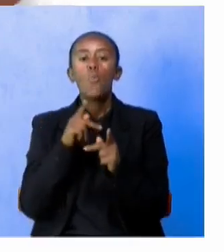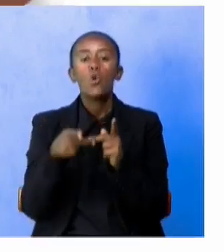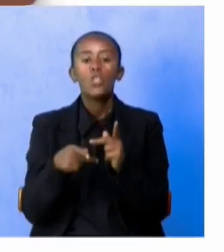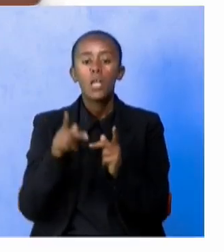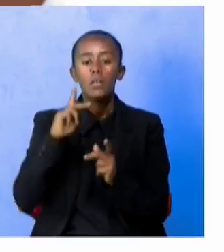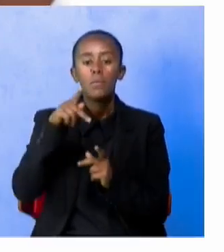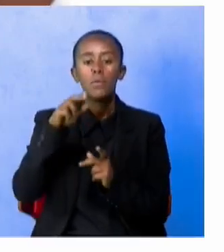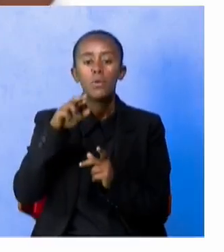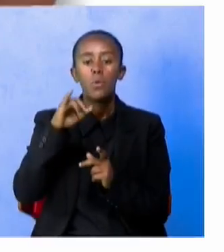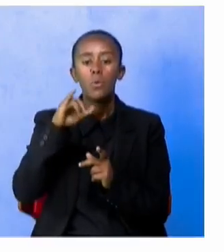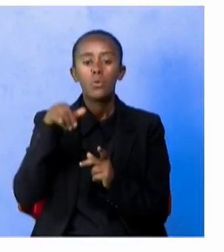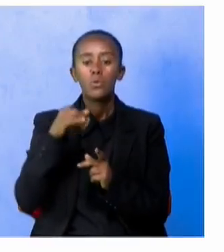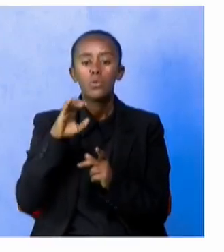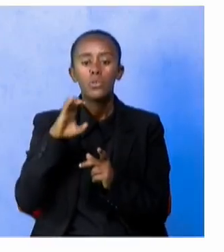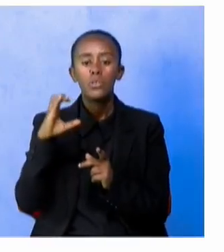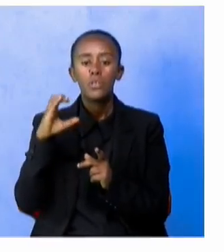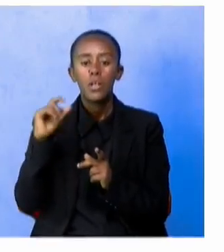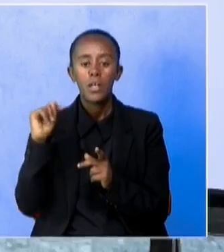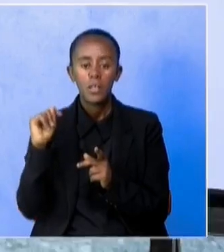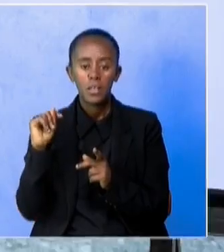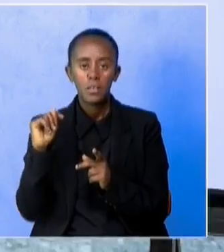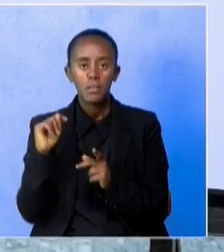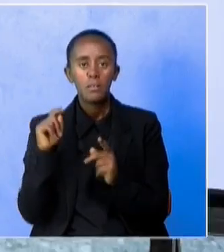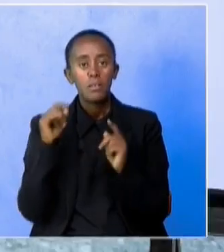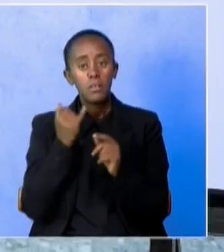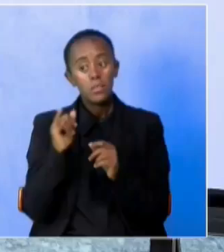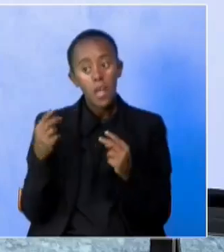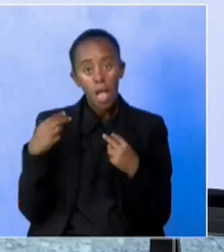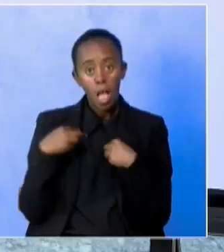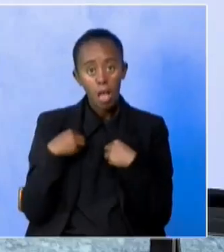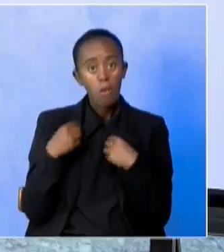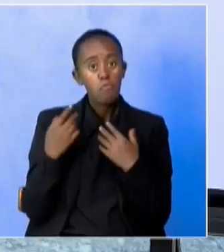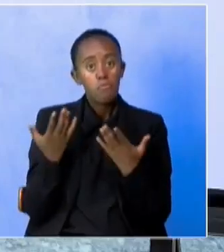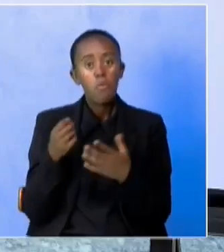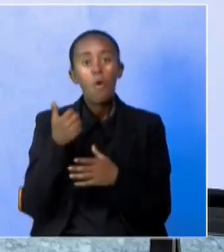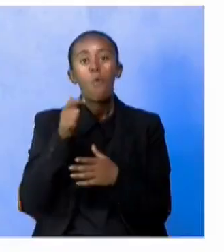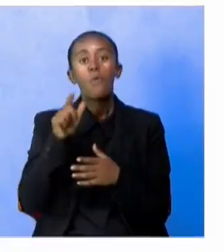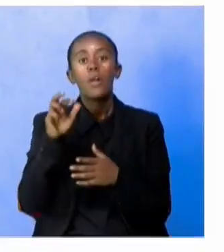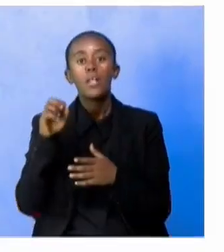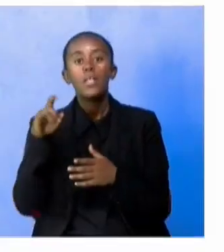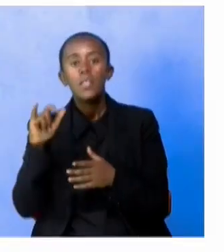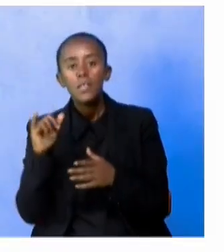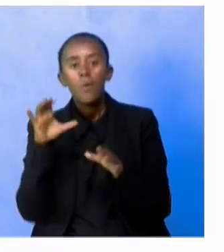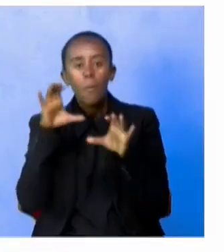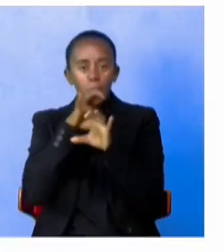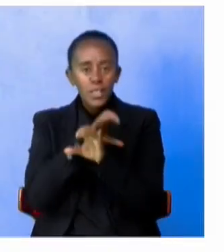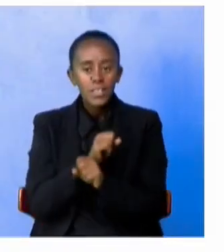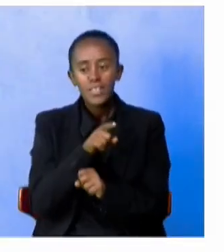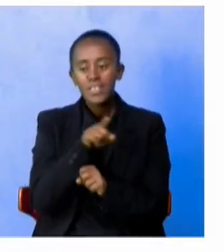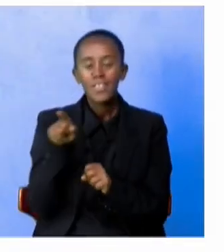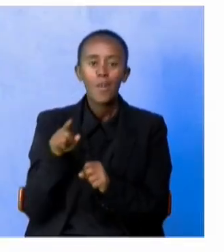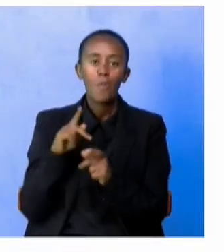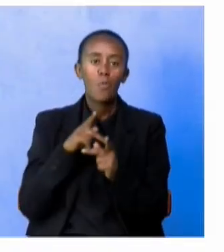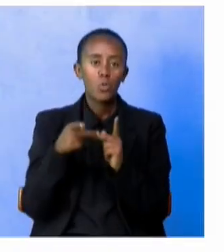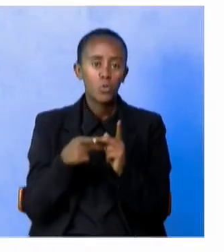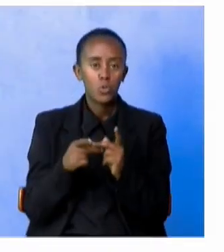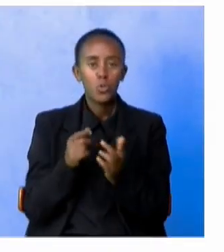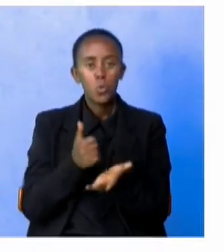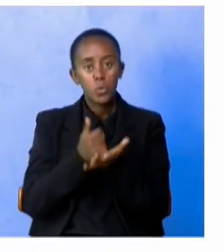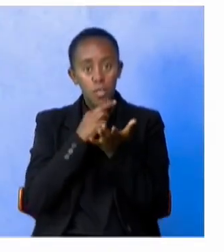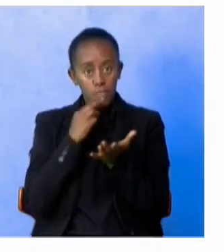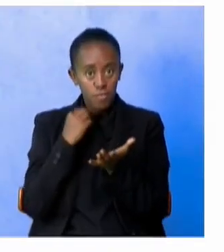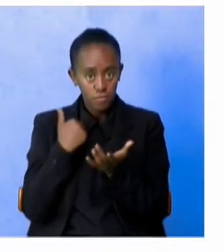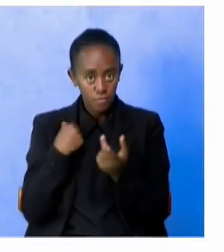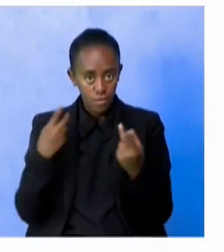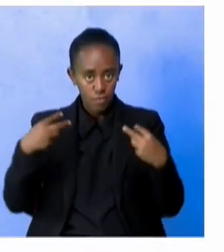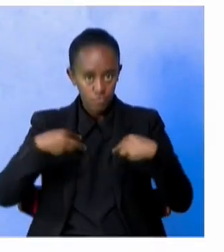They have already completed their project. So again, we have our auxiliary verb, and then we have our